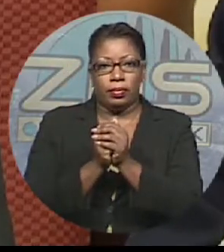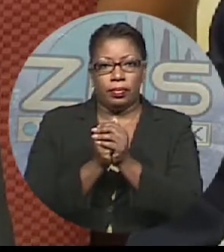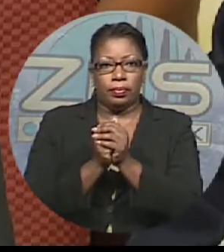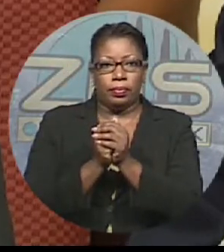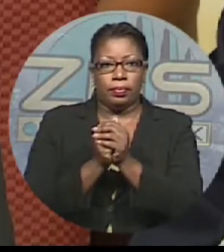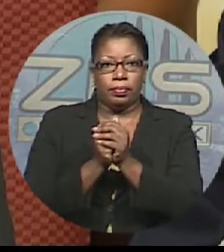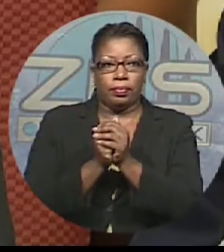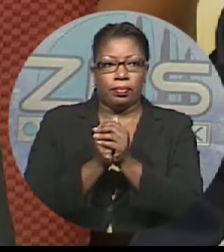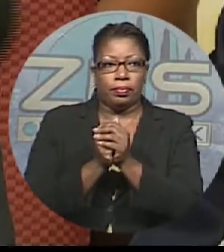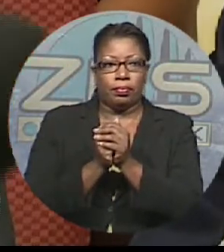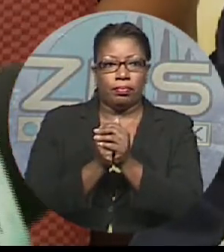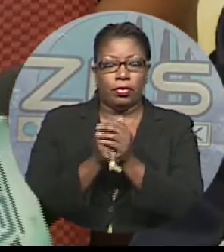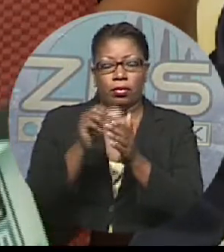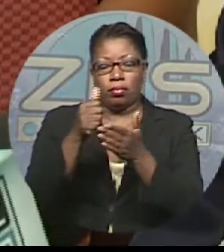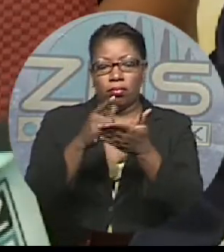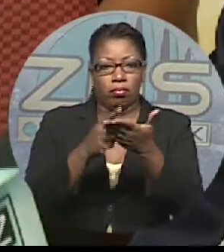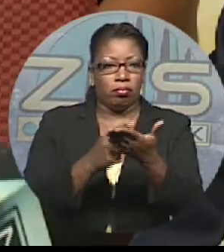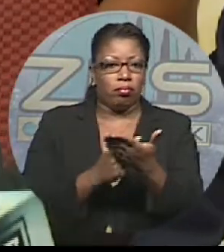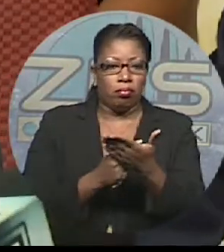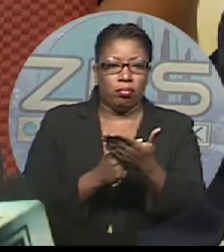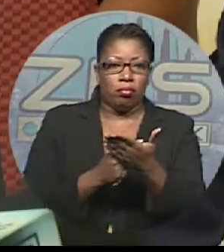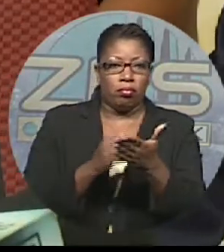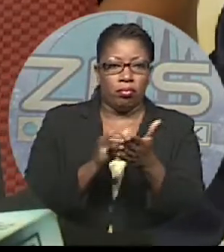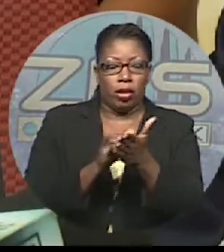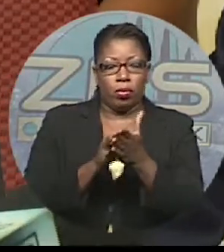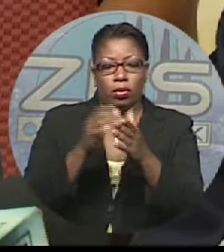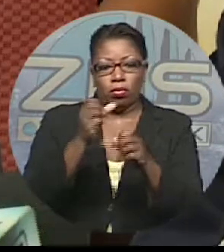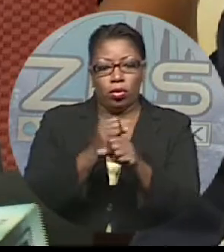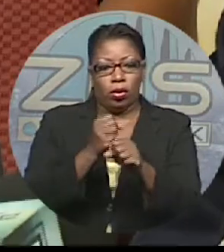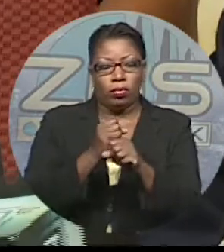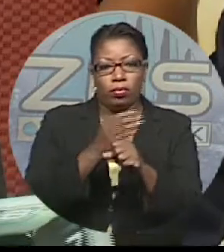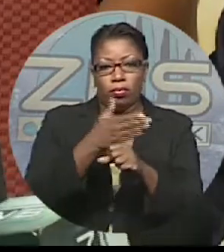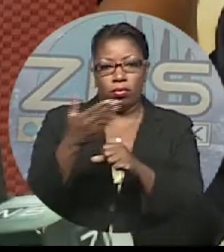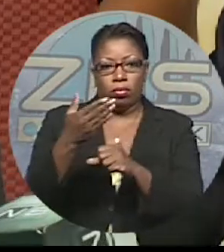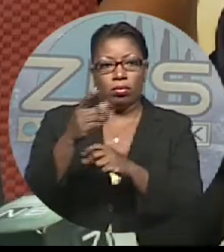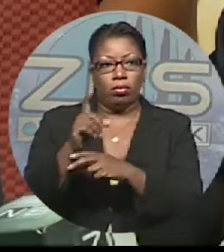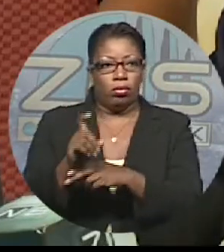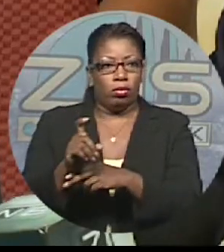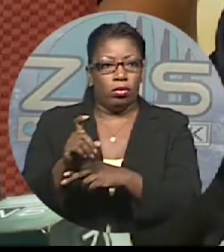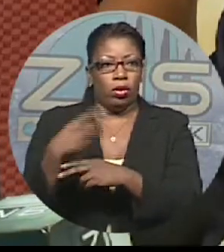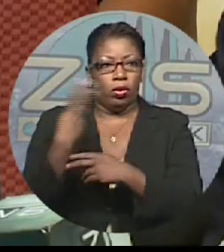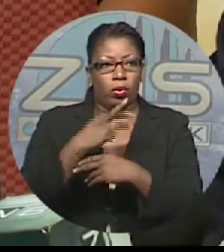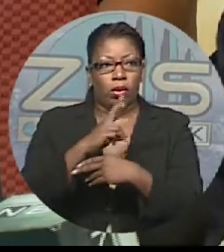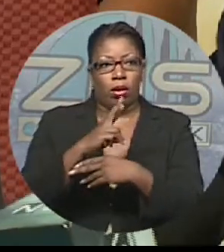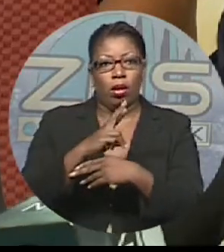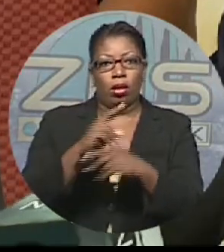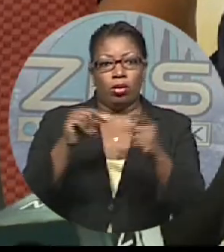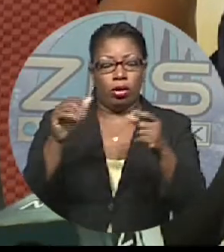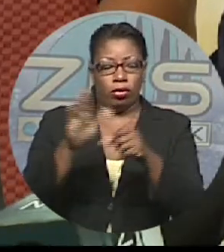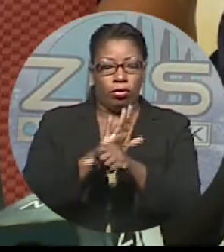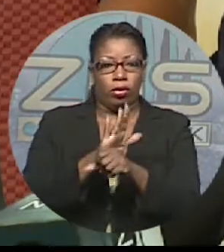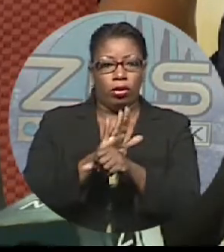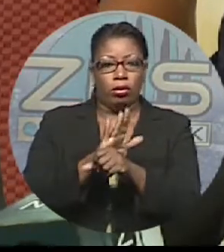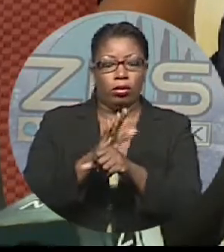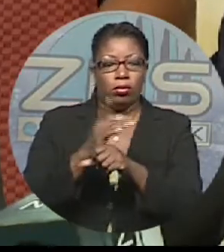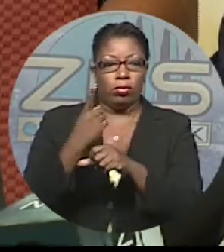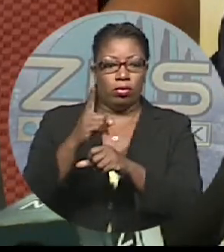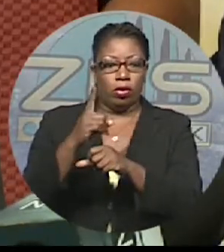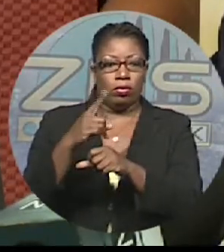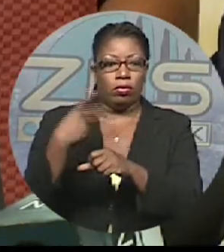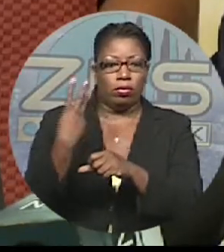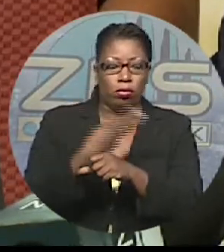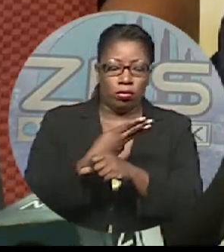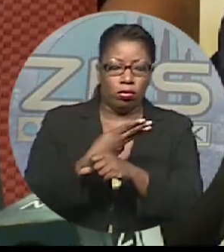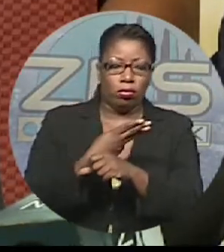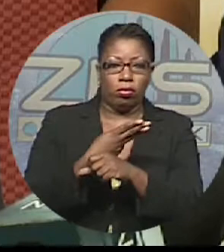While no side in any negotiation achieves everything it sets out to, we are all grateful for the level of cooperation that